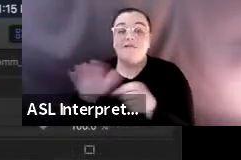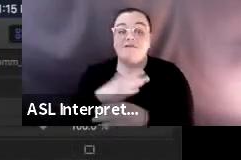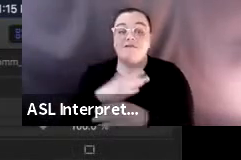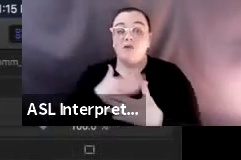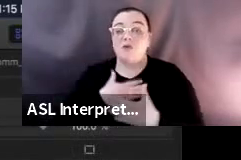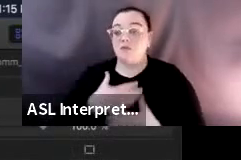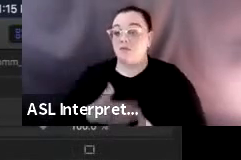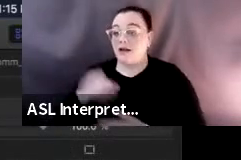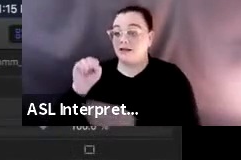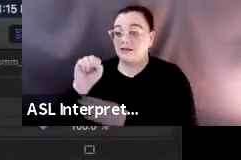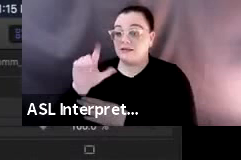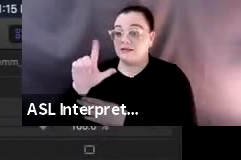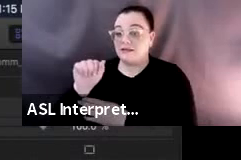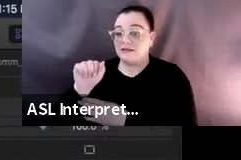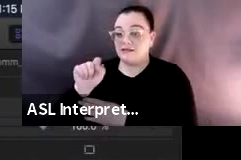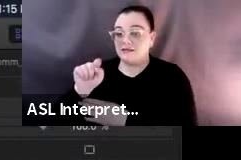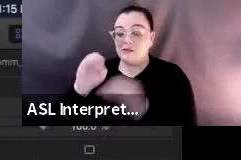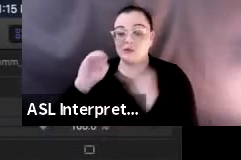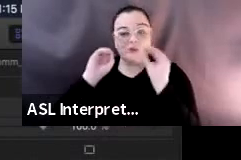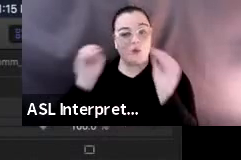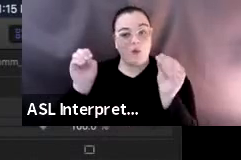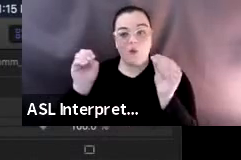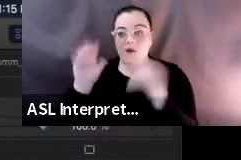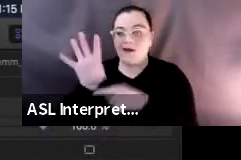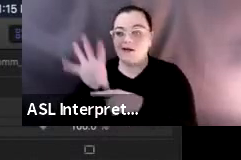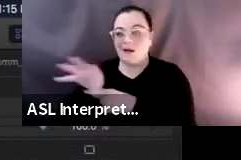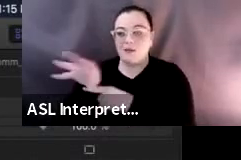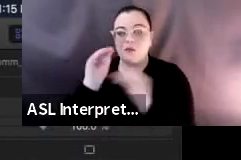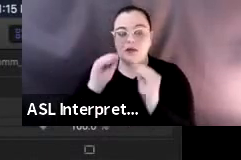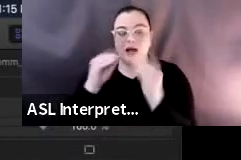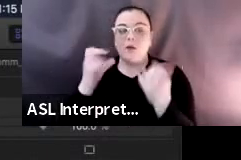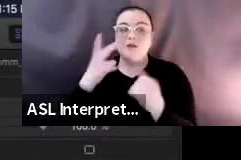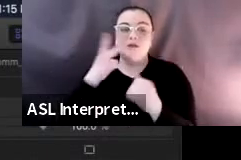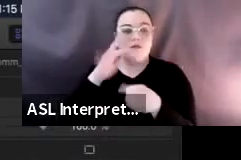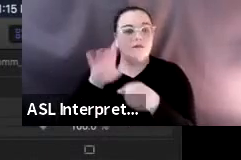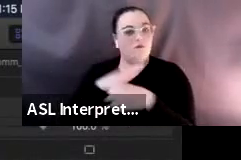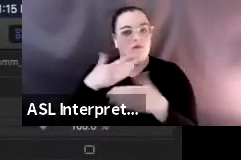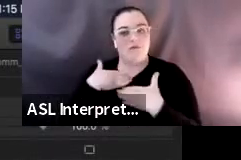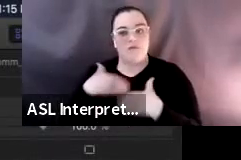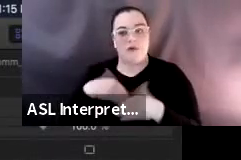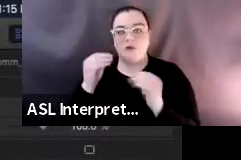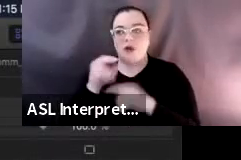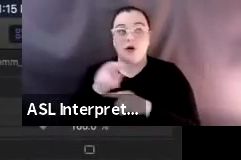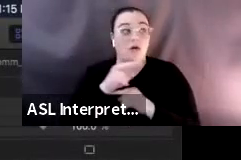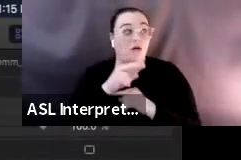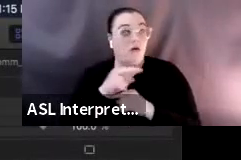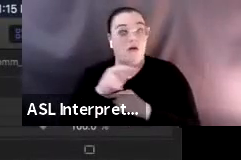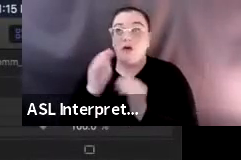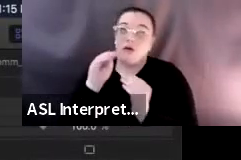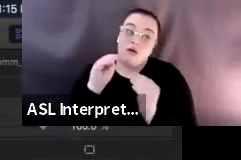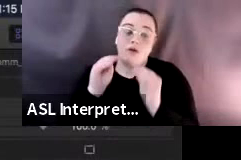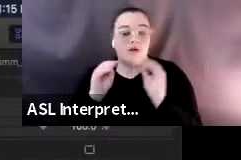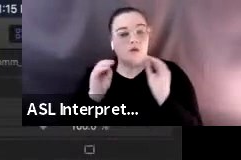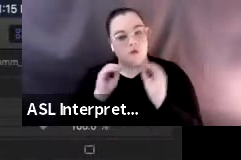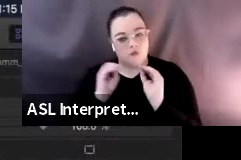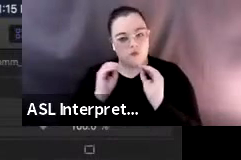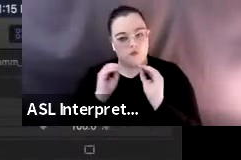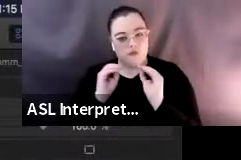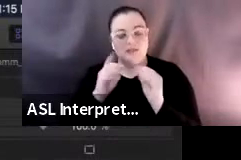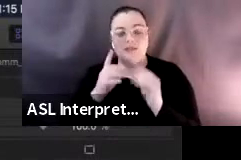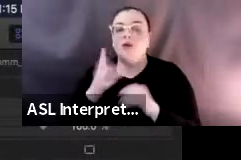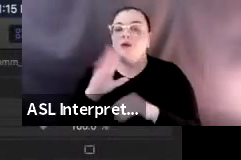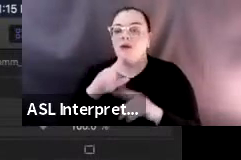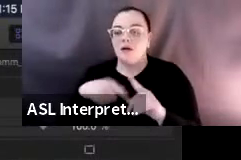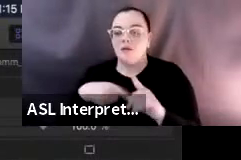movements. They just wanted to see my full body without panning or tilting or anything like that. So like we talked about last week, I decided to shoot